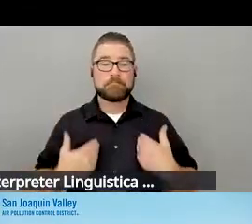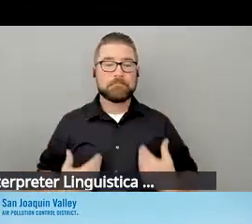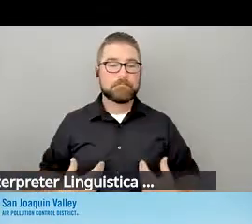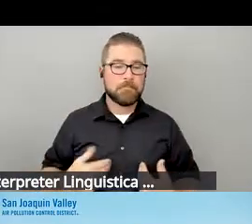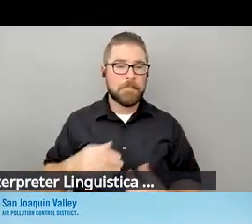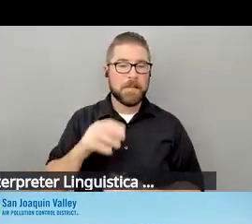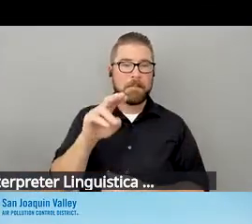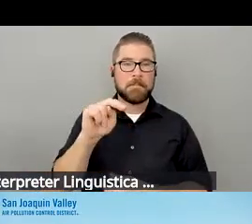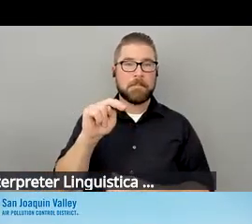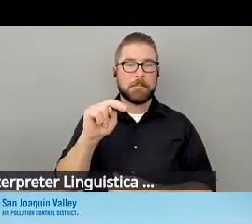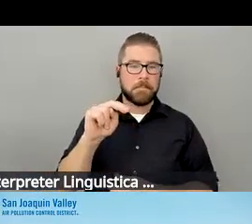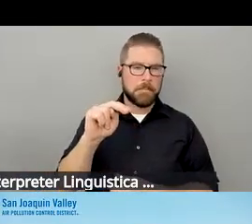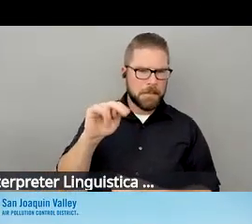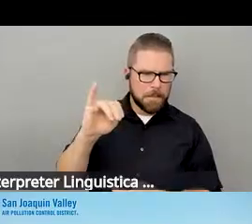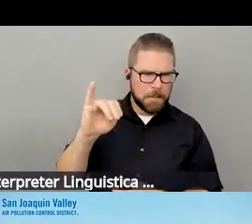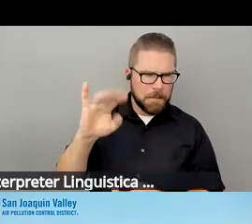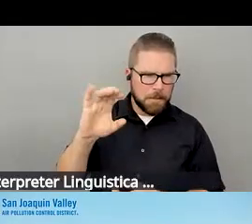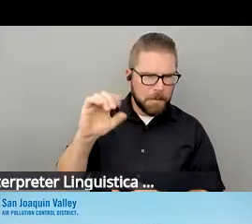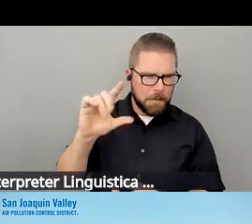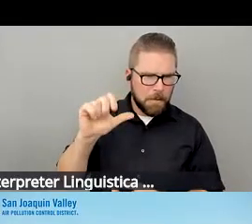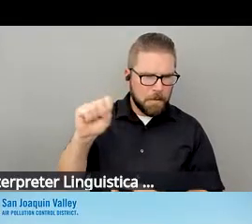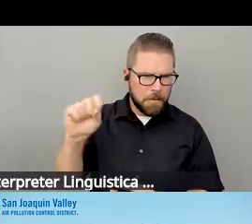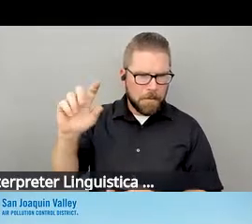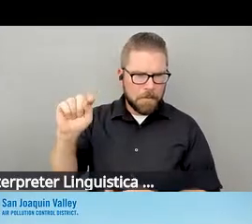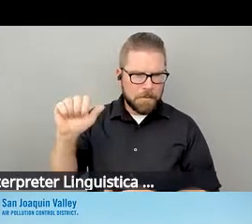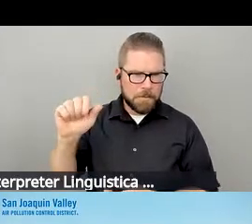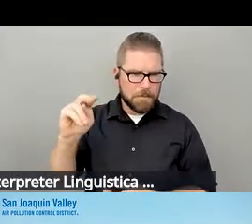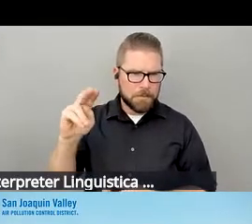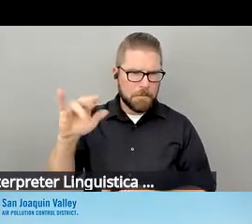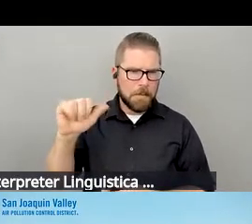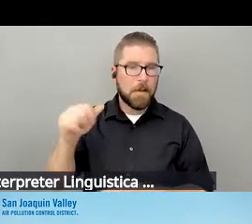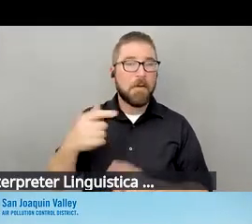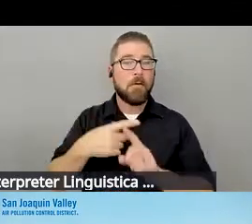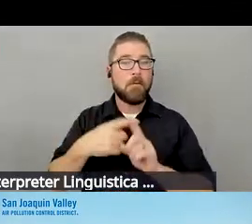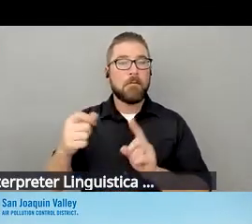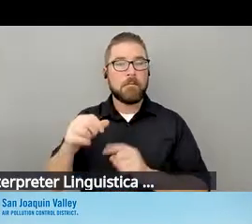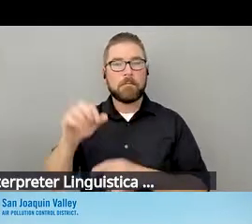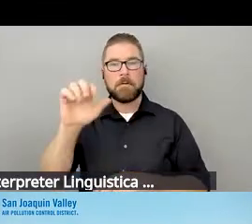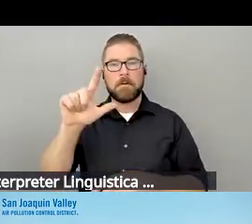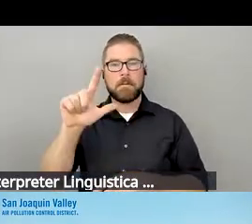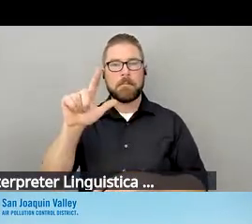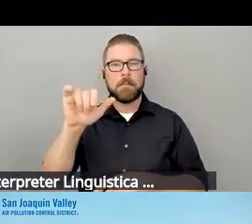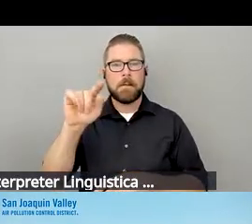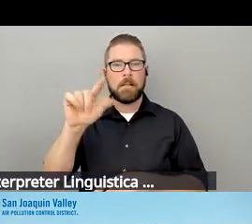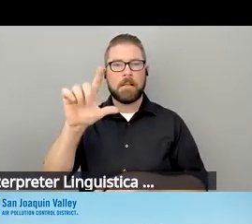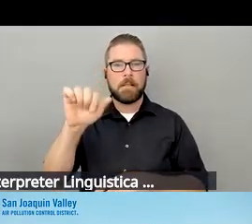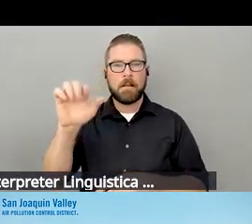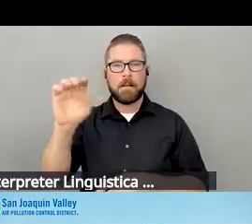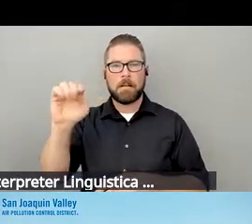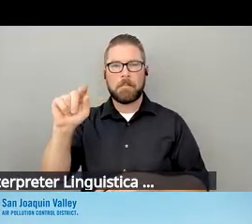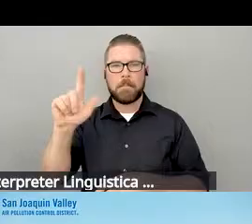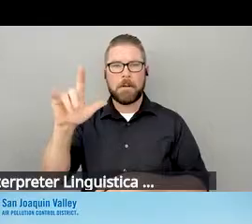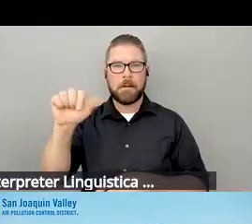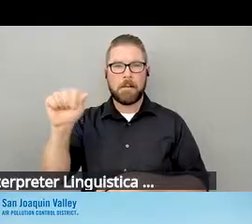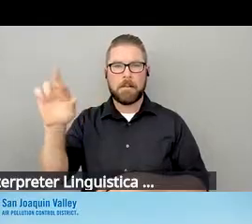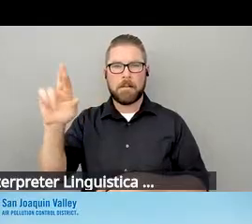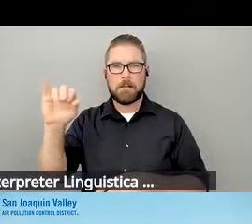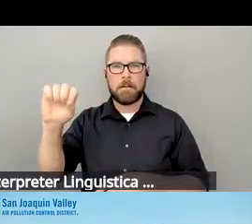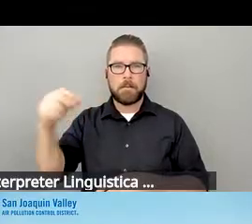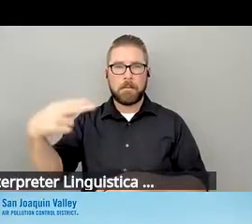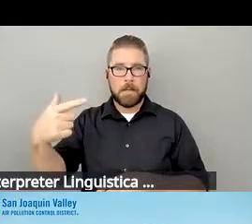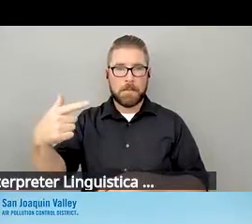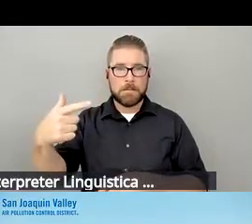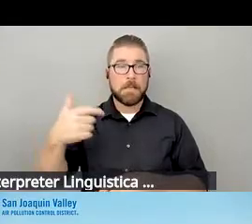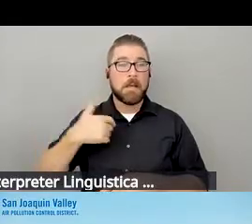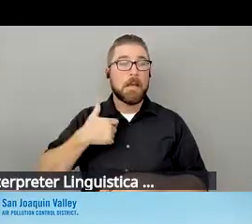Director for Little Manila Rising. I'm excited to present some updates. I have a brief slideshow. It's only